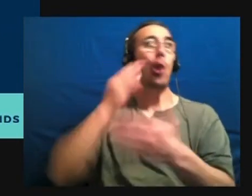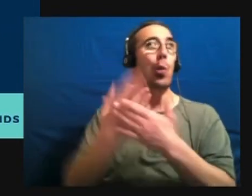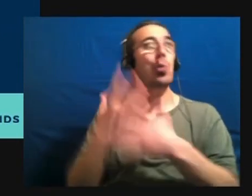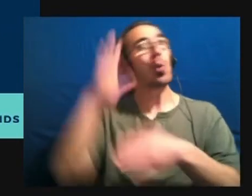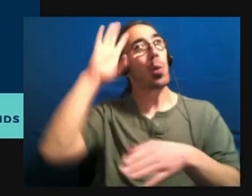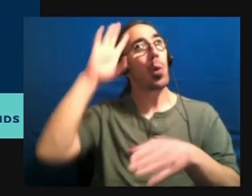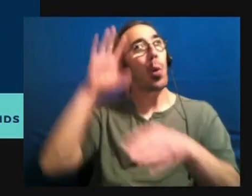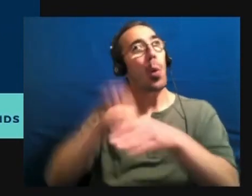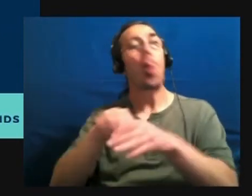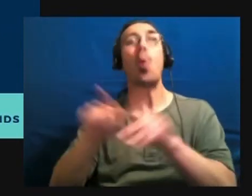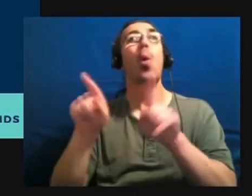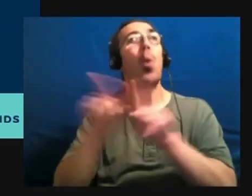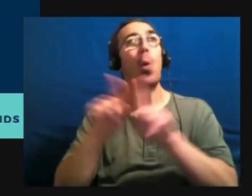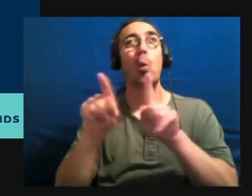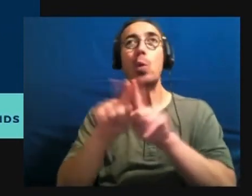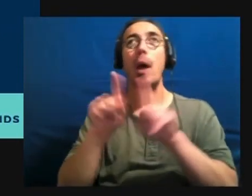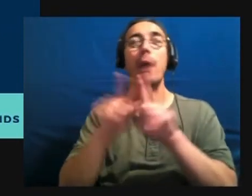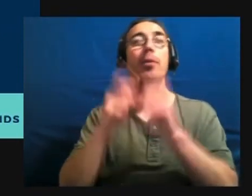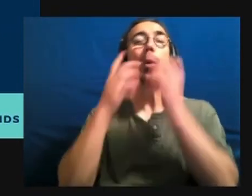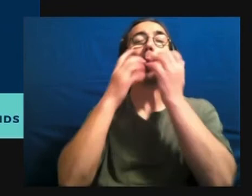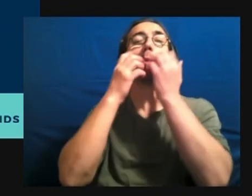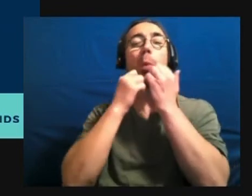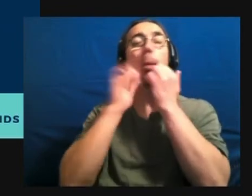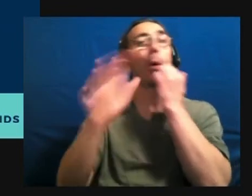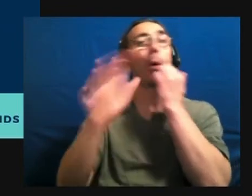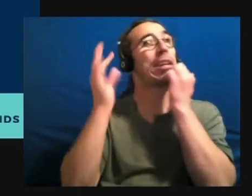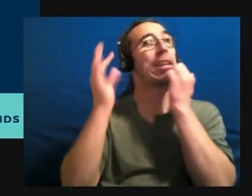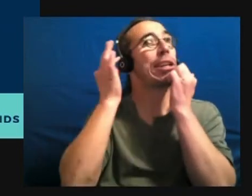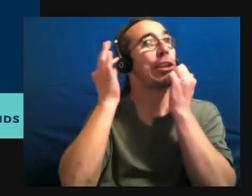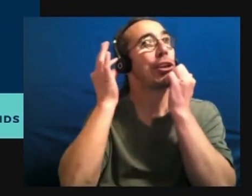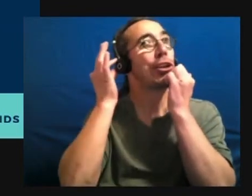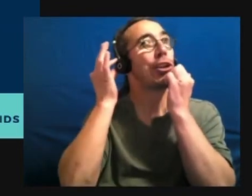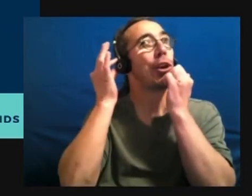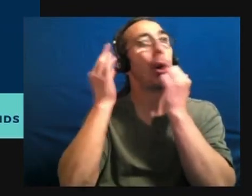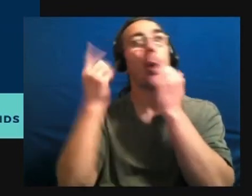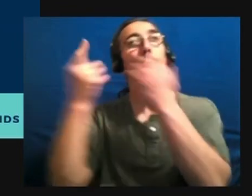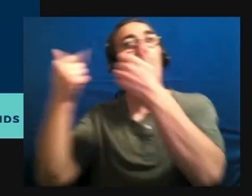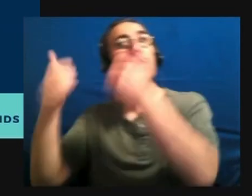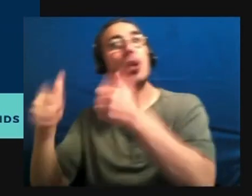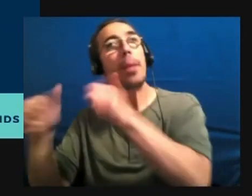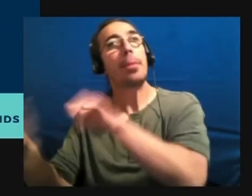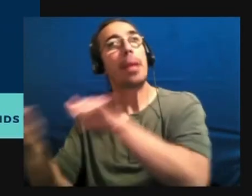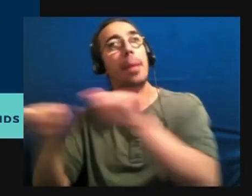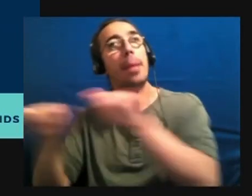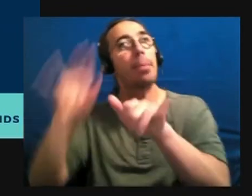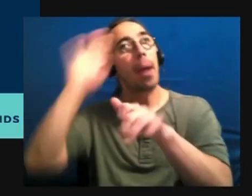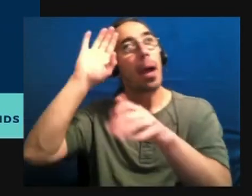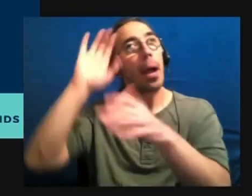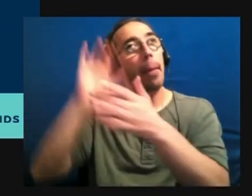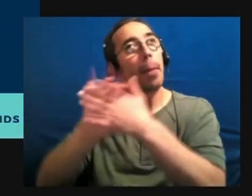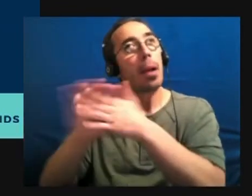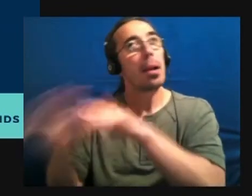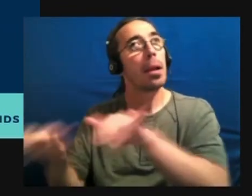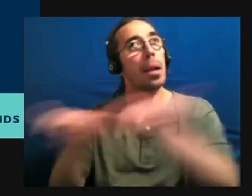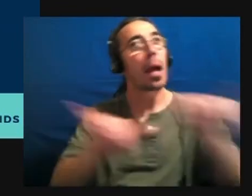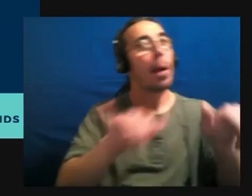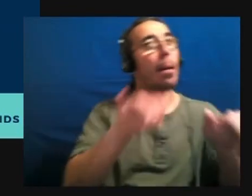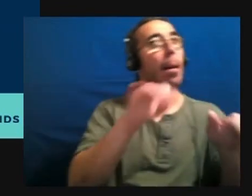most adorable ears. One is shaped like my husband's ears, and one shaped like my